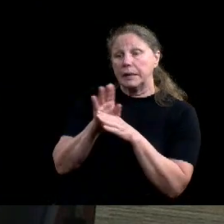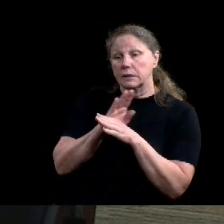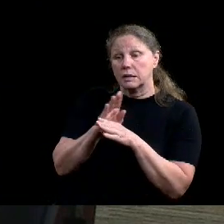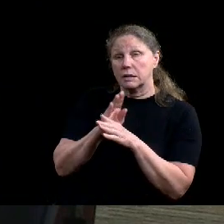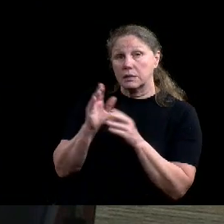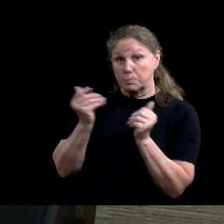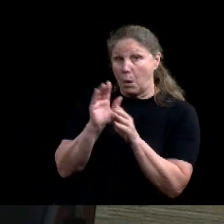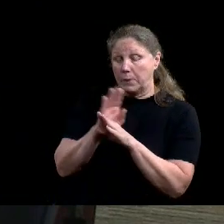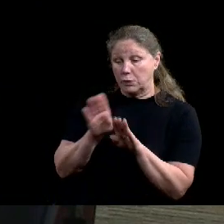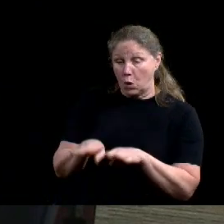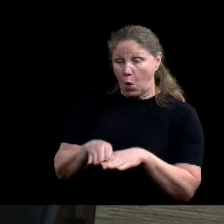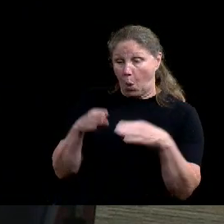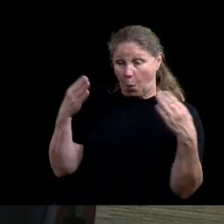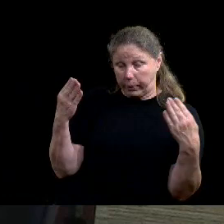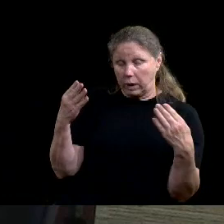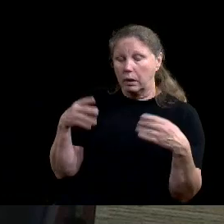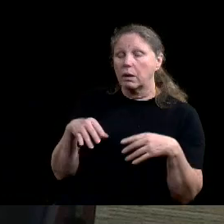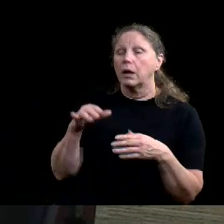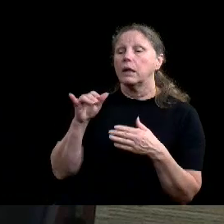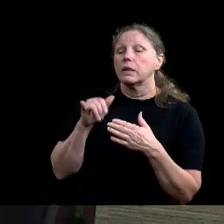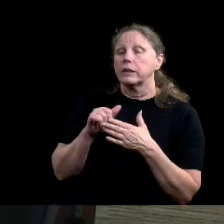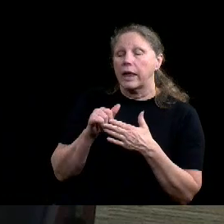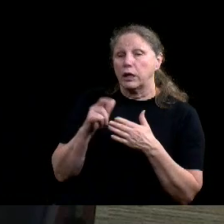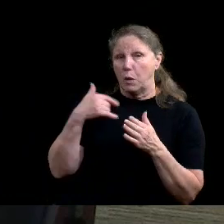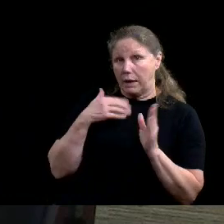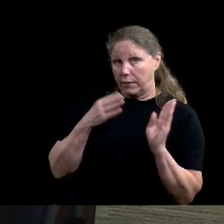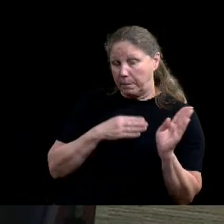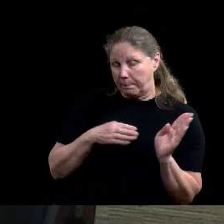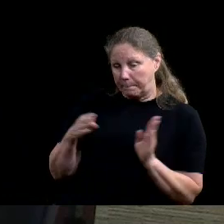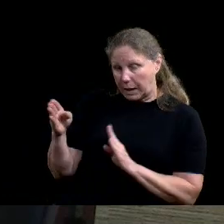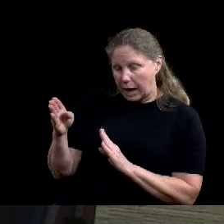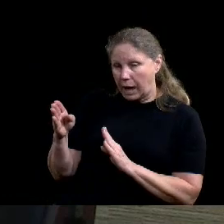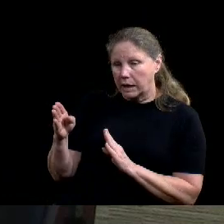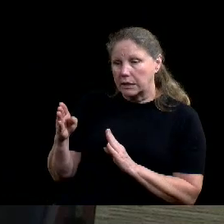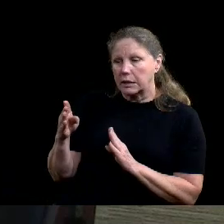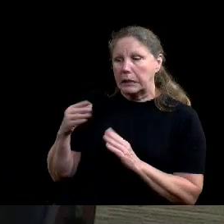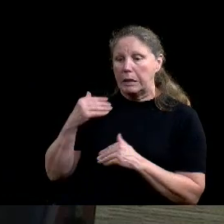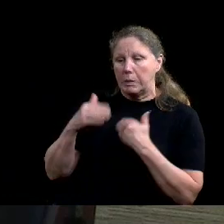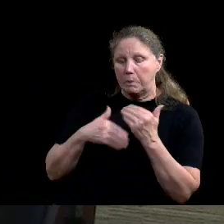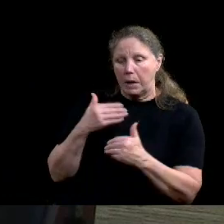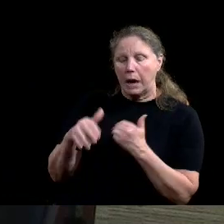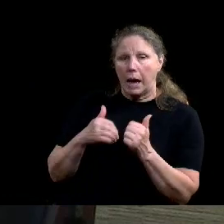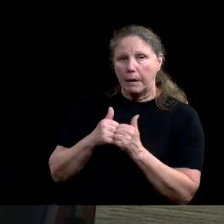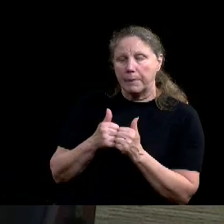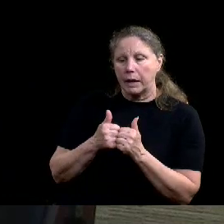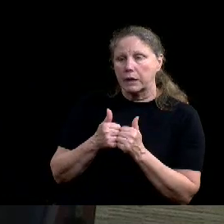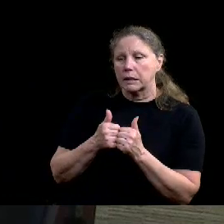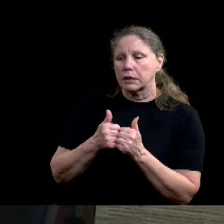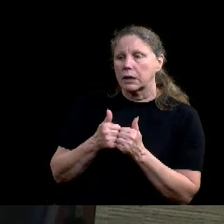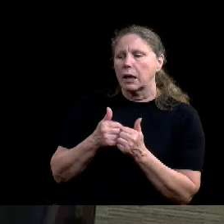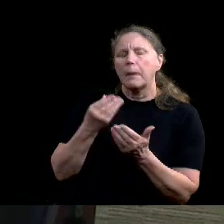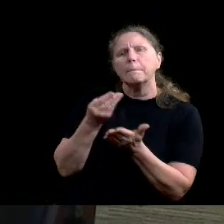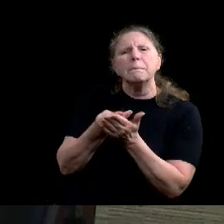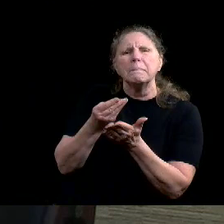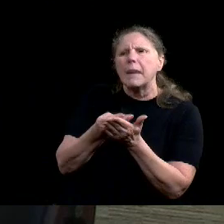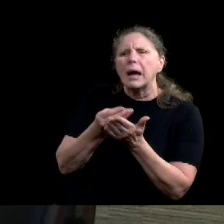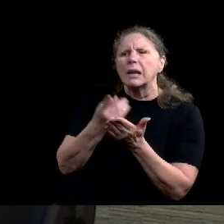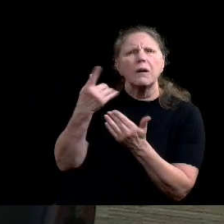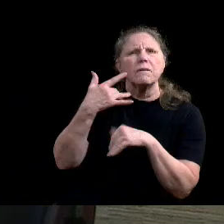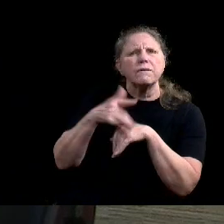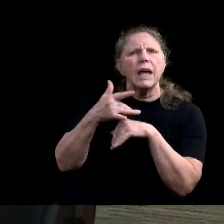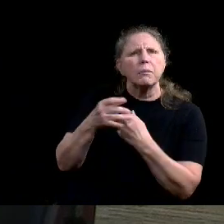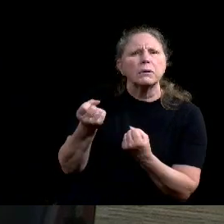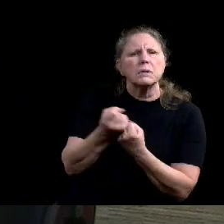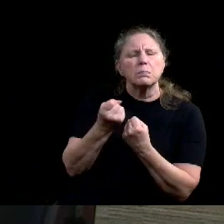plan kind of in the works right now about relief funding of some kind. Mayor Deaver, I believe you were mentioning it, and you said it's still really early